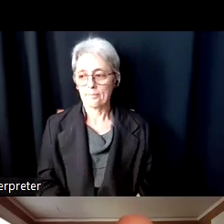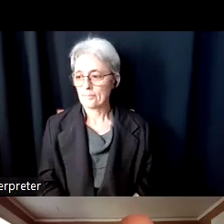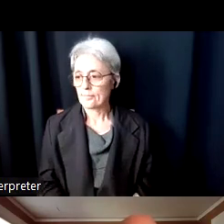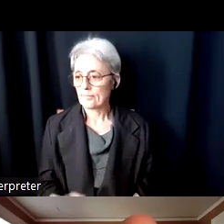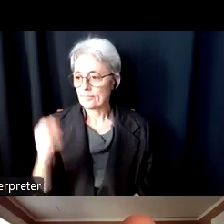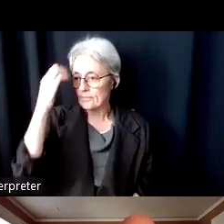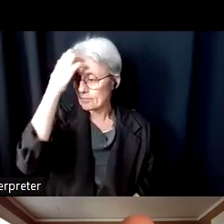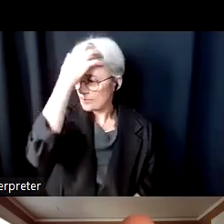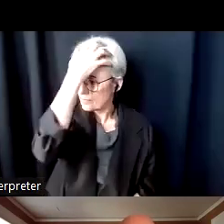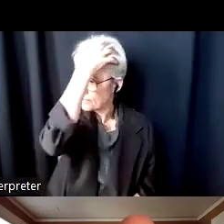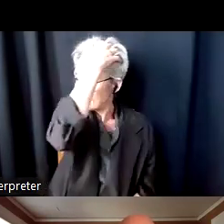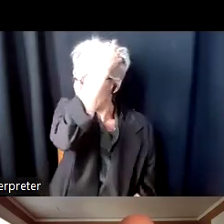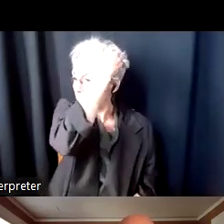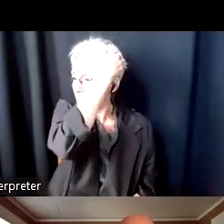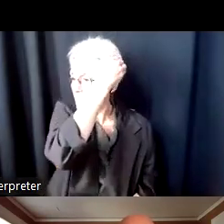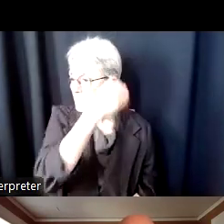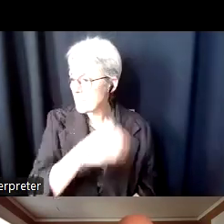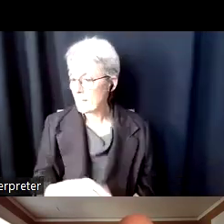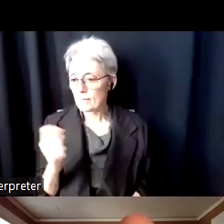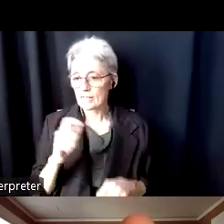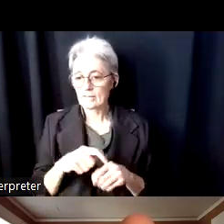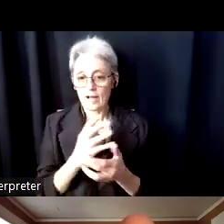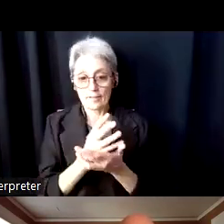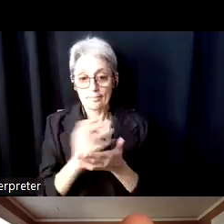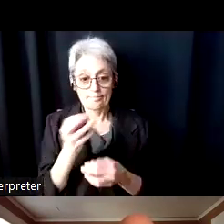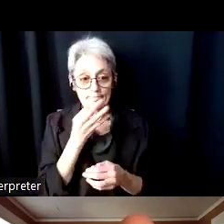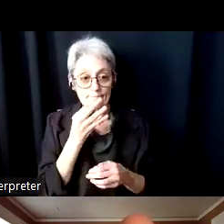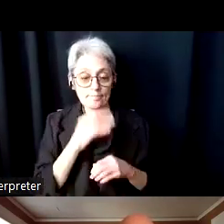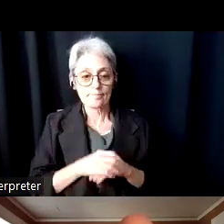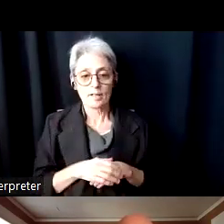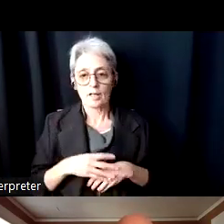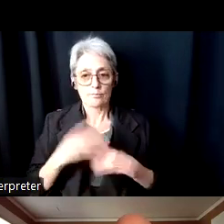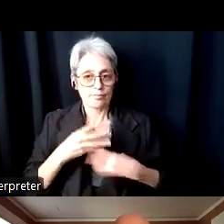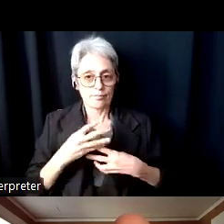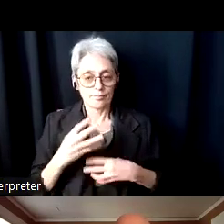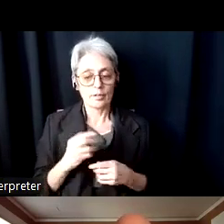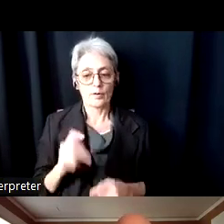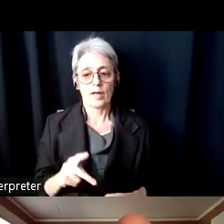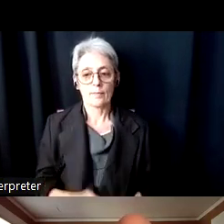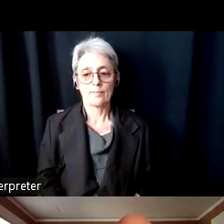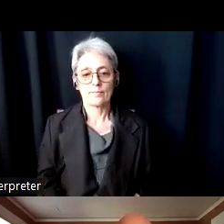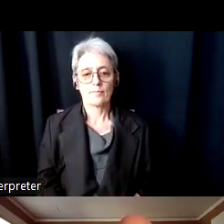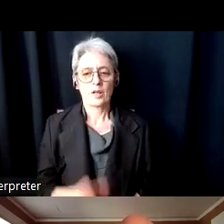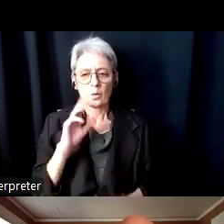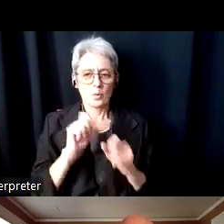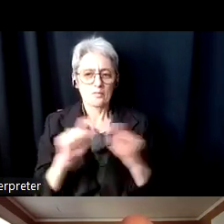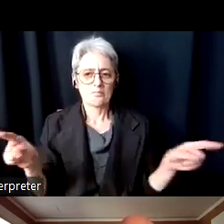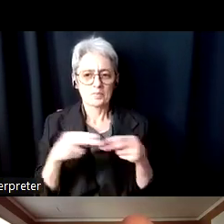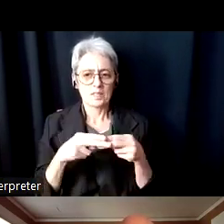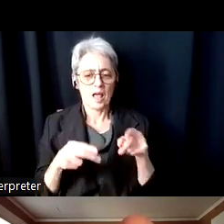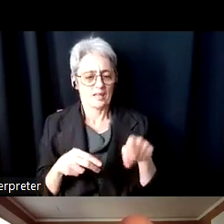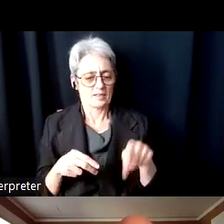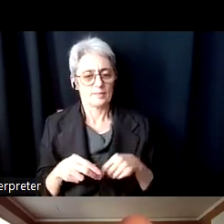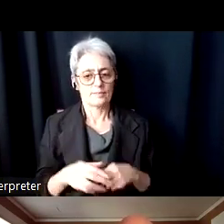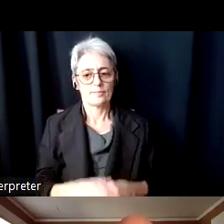In the interest of time, I'm going to, if we could just briefly go through each of these very quickly. So you will receive these slides. So the next slide